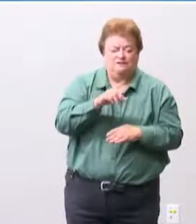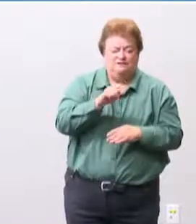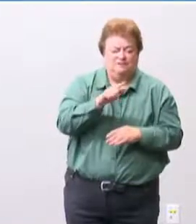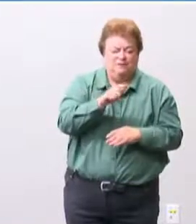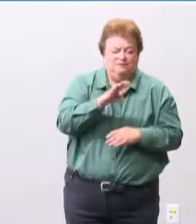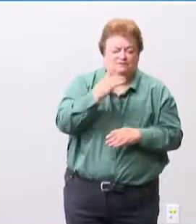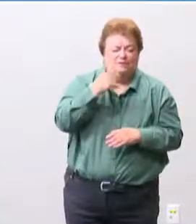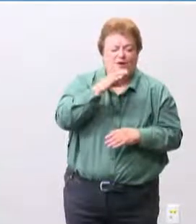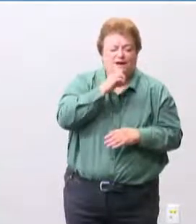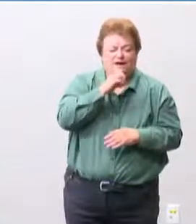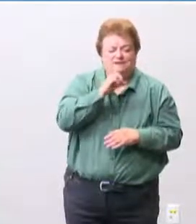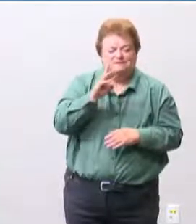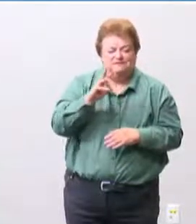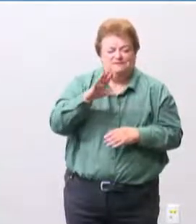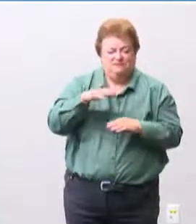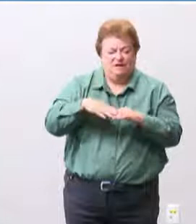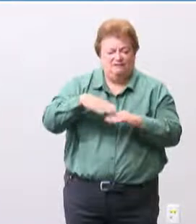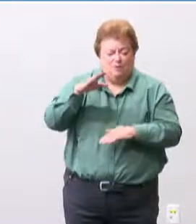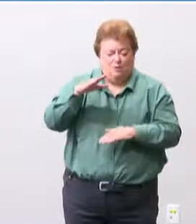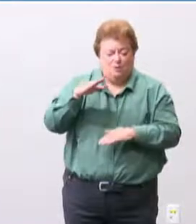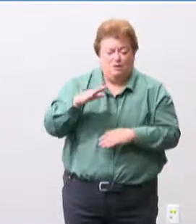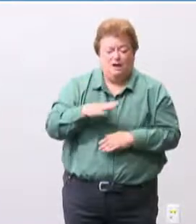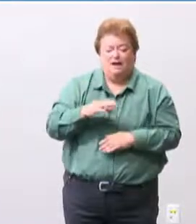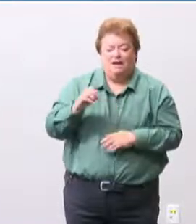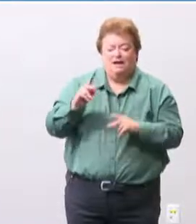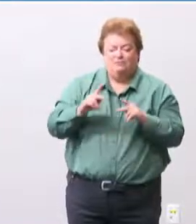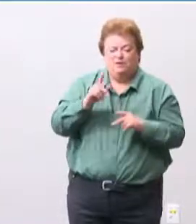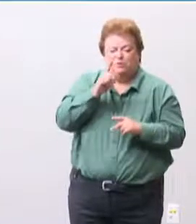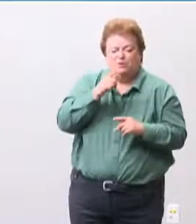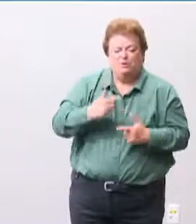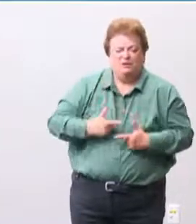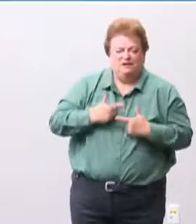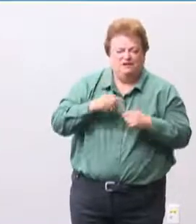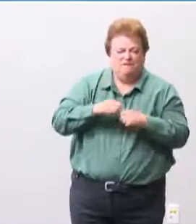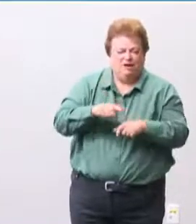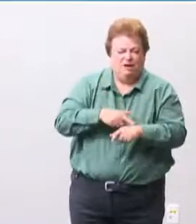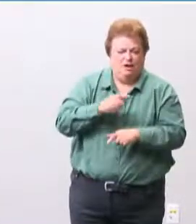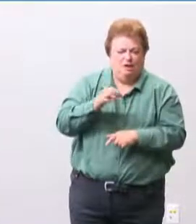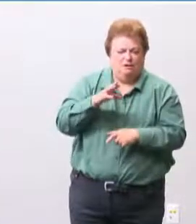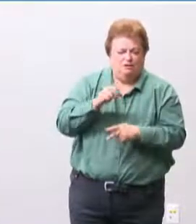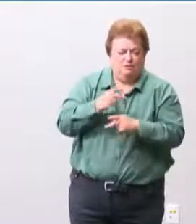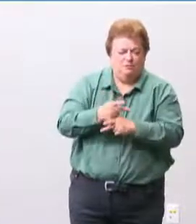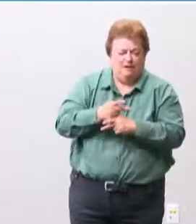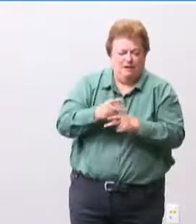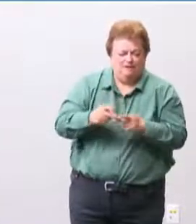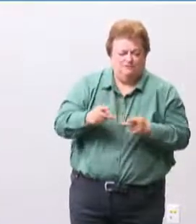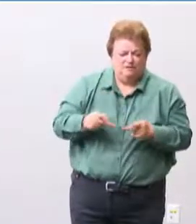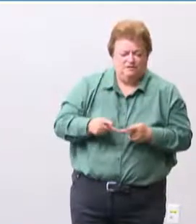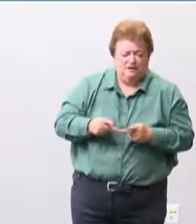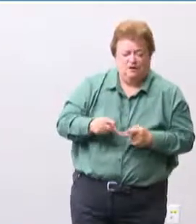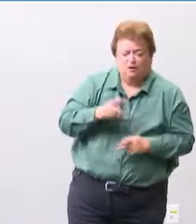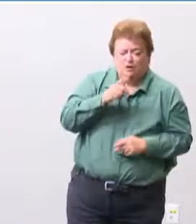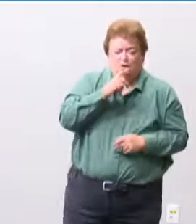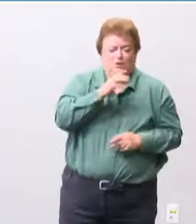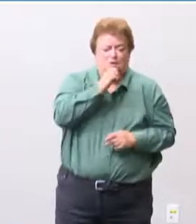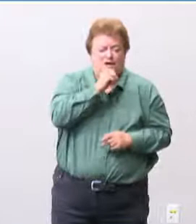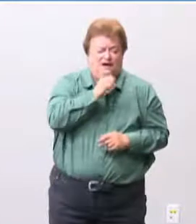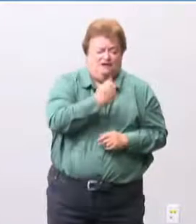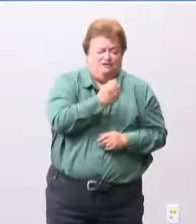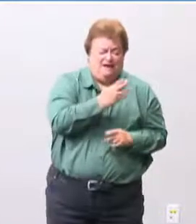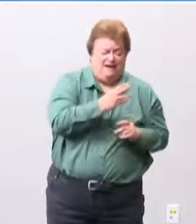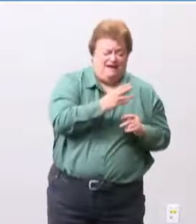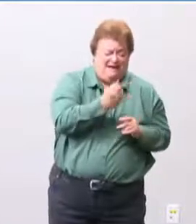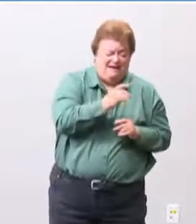people 65 and older and residents in long-term care facilities. People aged 18 to 64